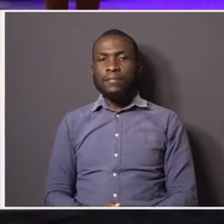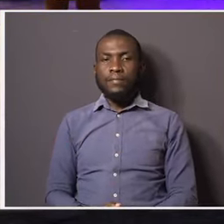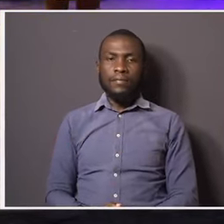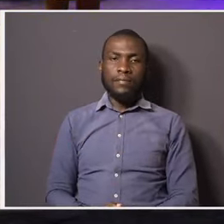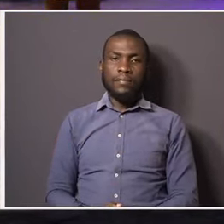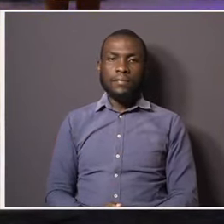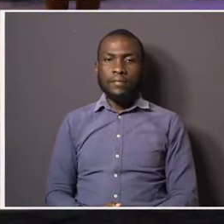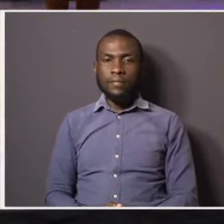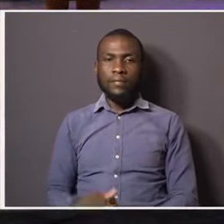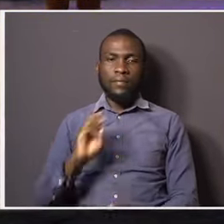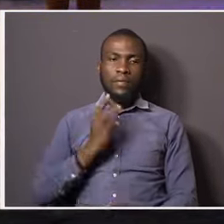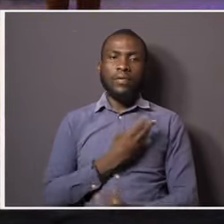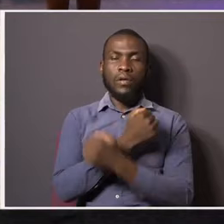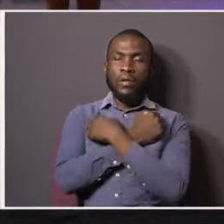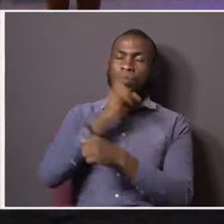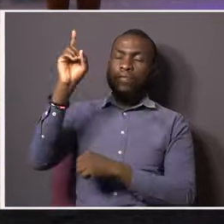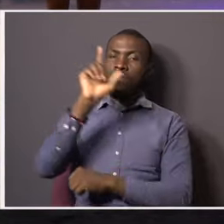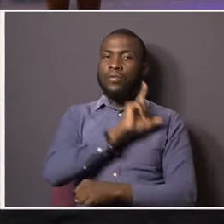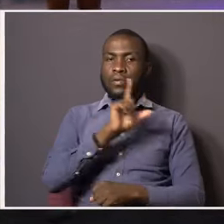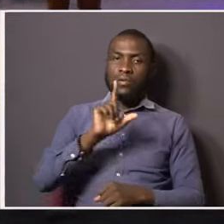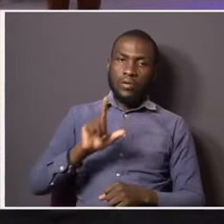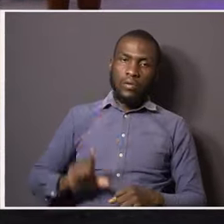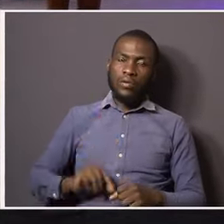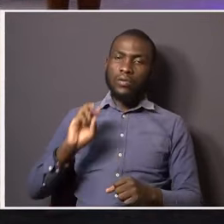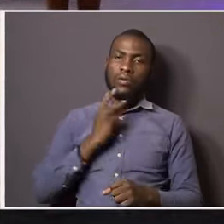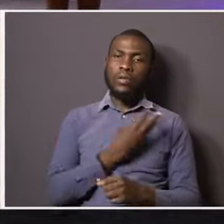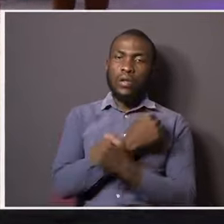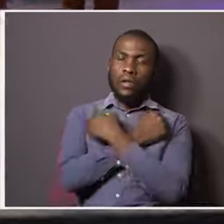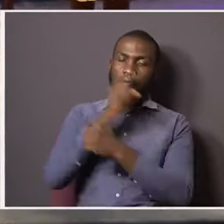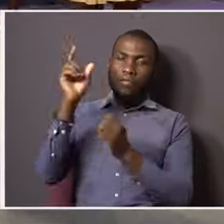We love you, Lord. We love you, Jesus.